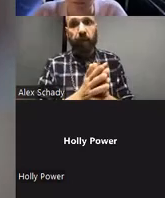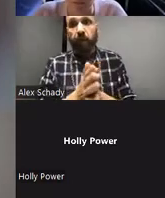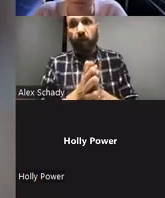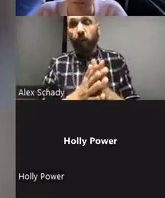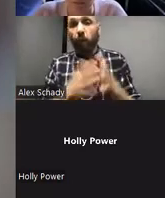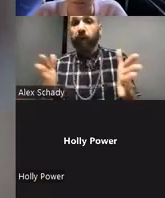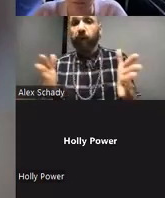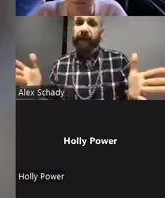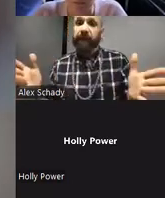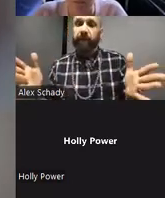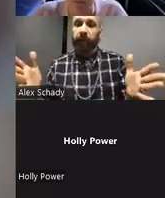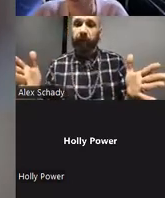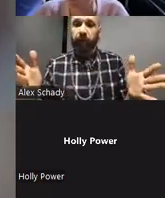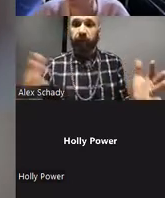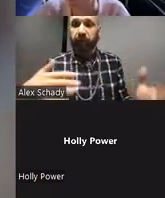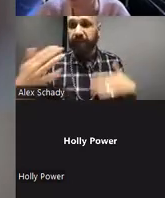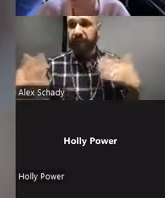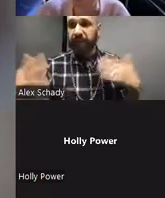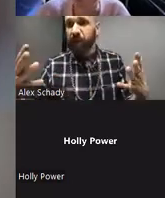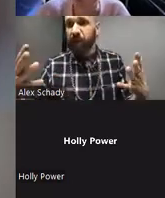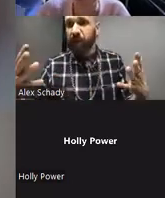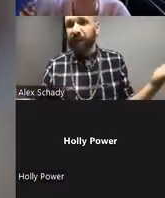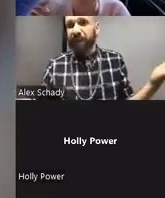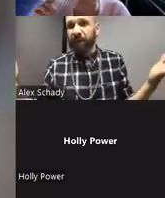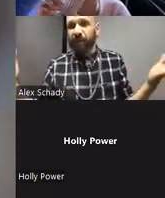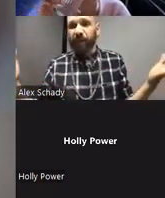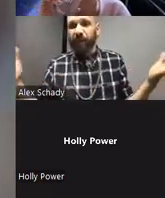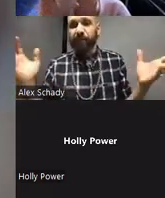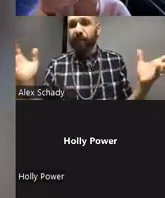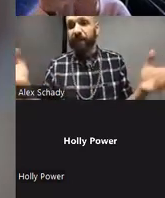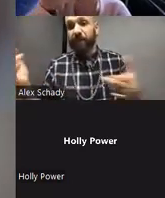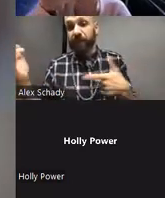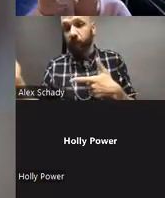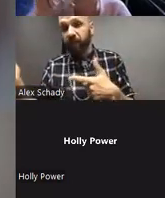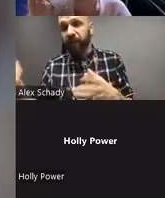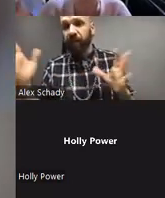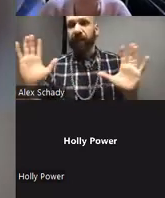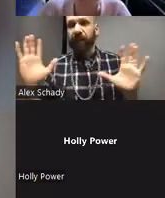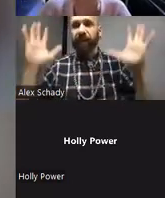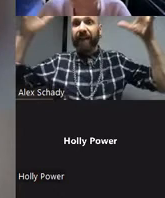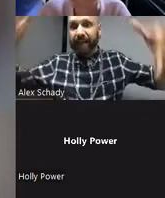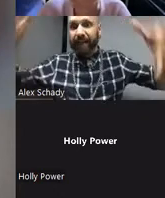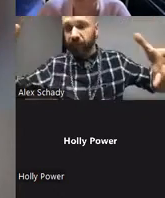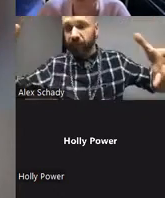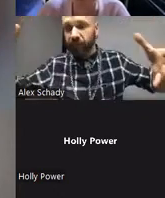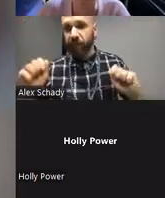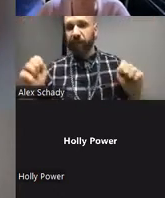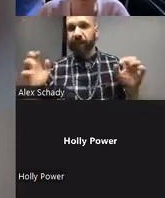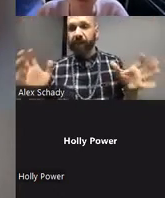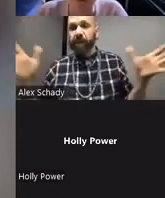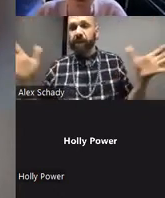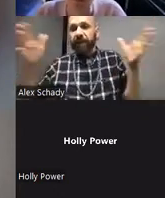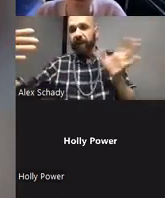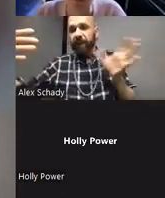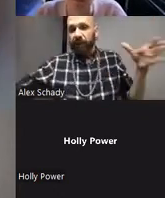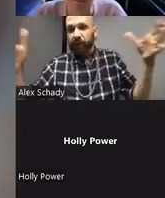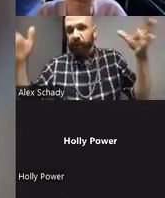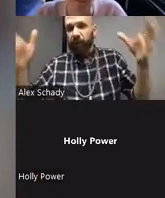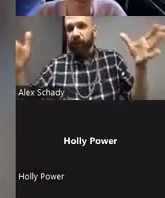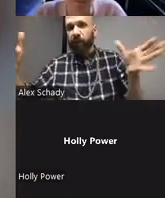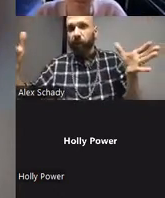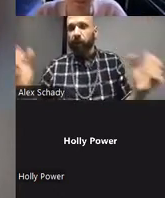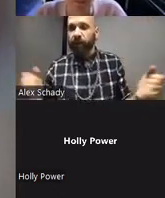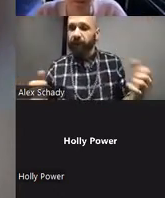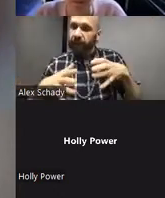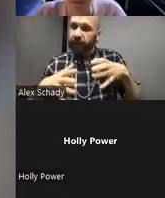not always the case. Often art schools can seem like they're, you know, certainly the one here feels like it might have landed from outer space, and it's a bit of a